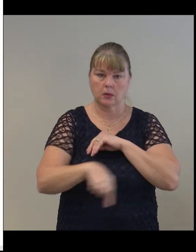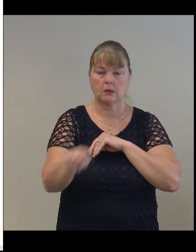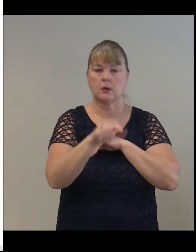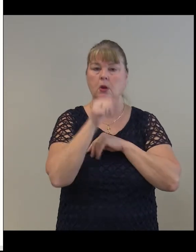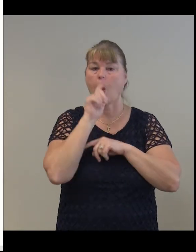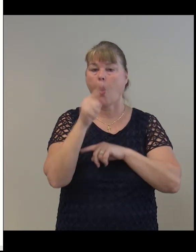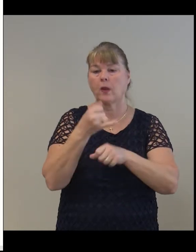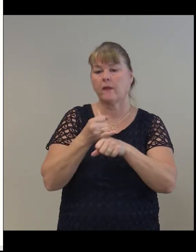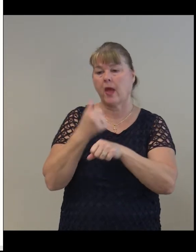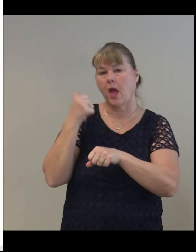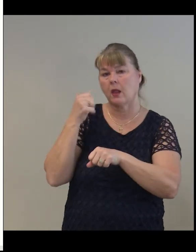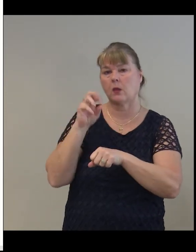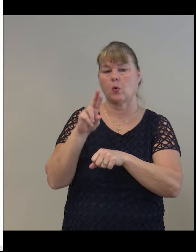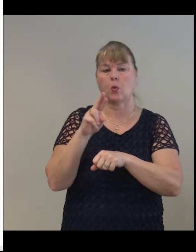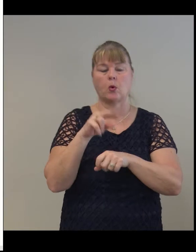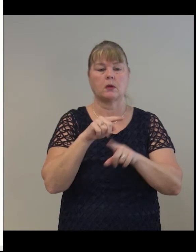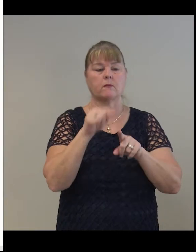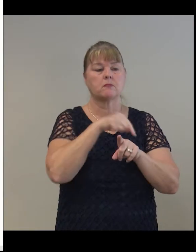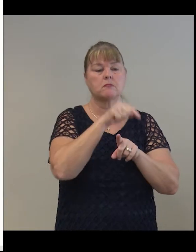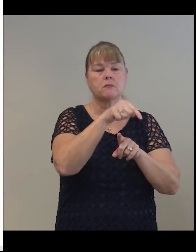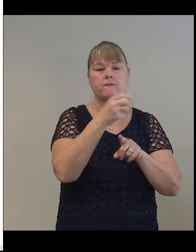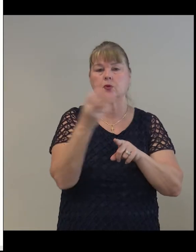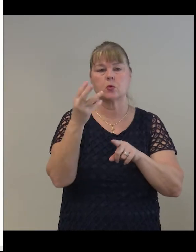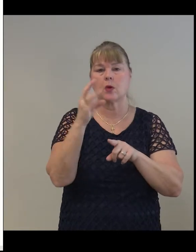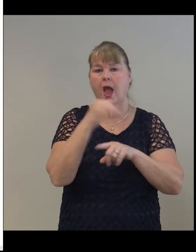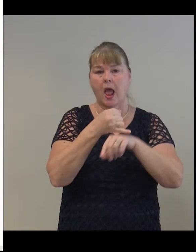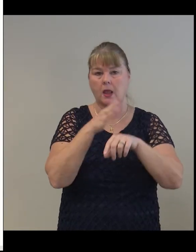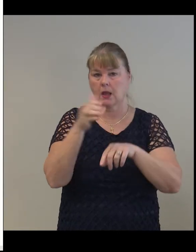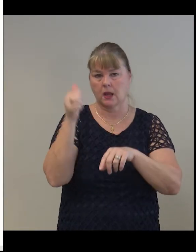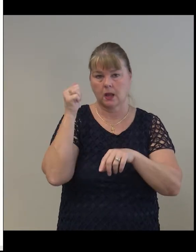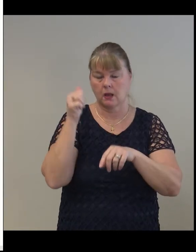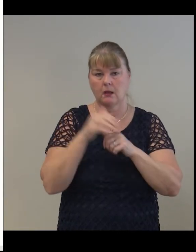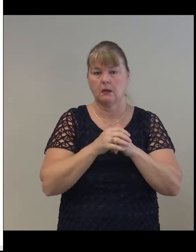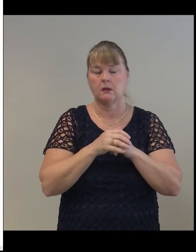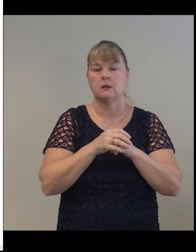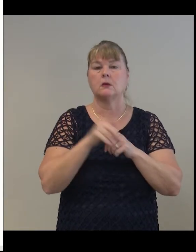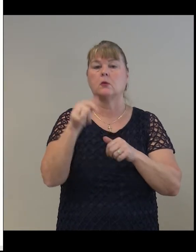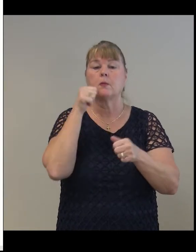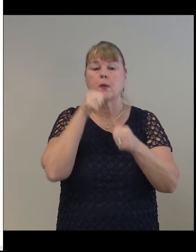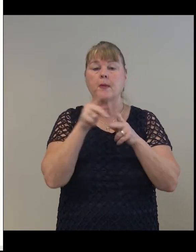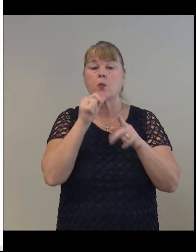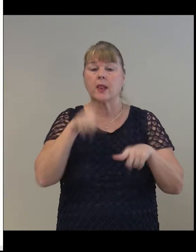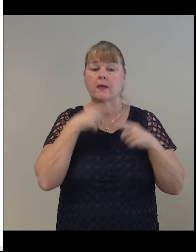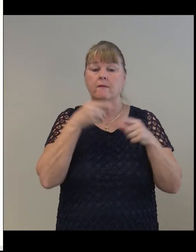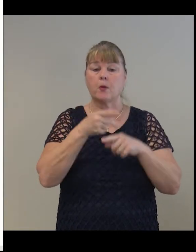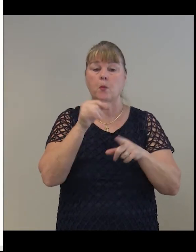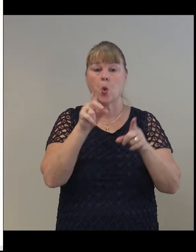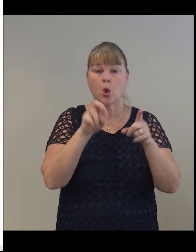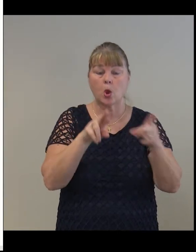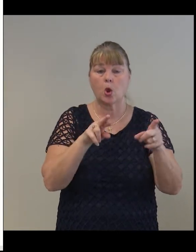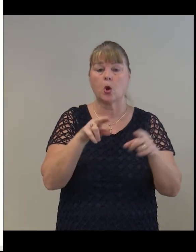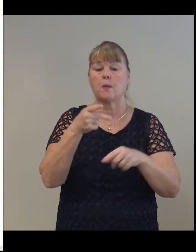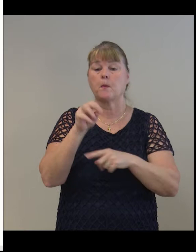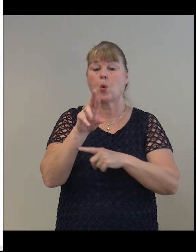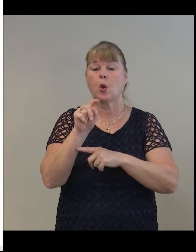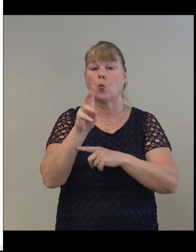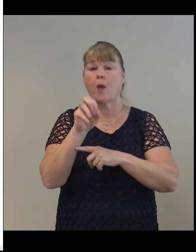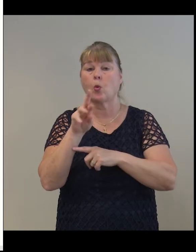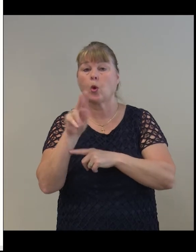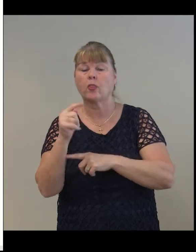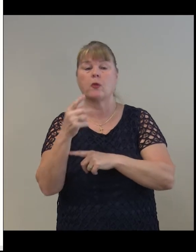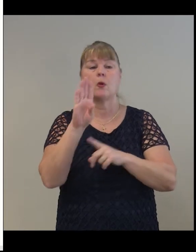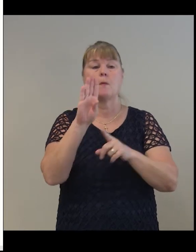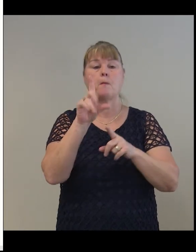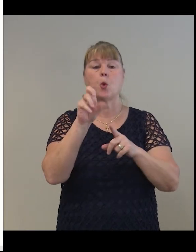even people that live in Pooler or in Port Wentworth or in Bloomingdale, all of those areas are likely to be affected by